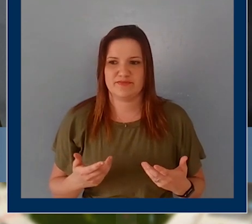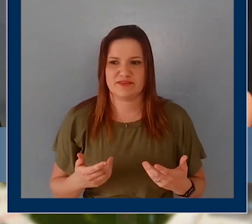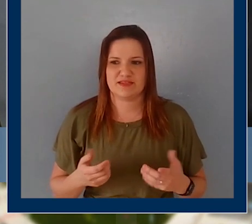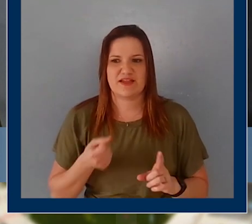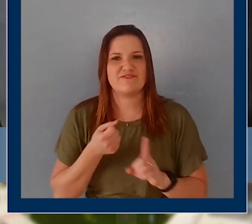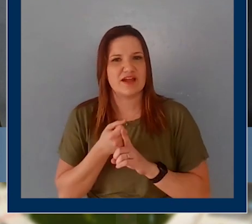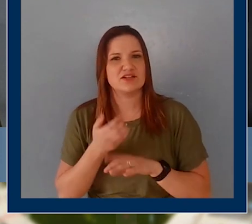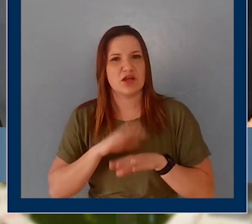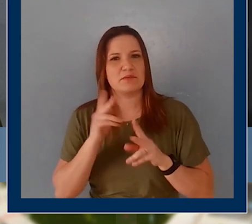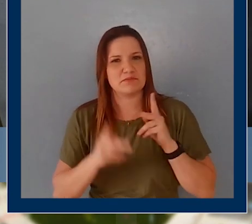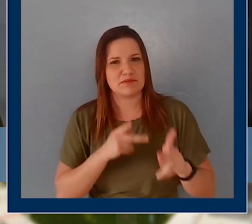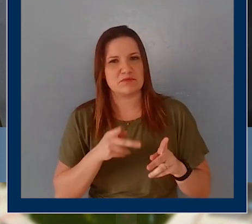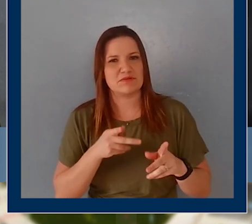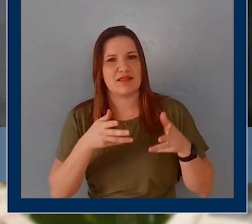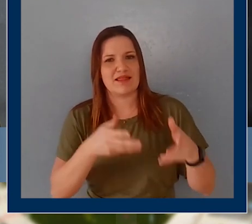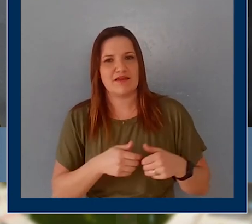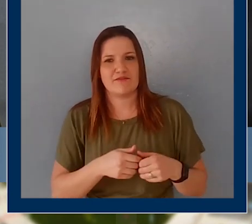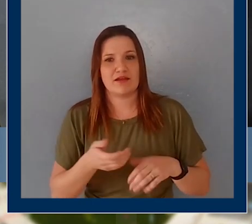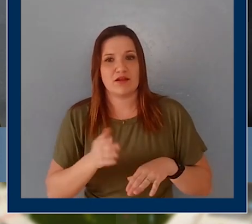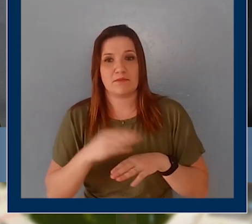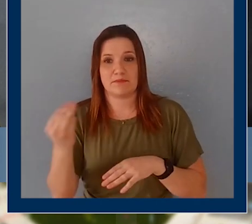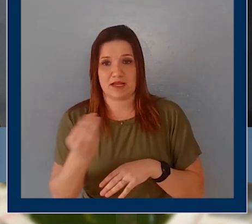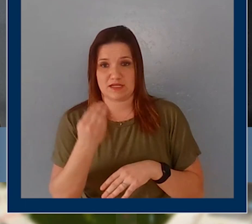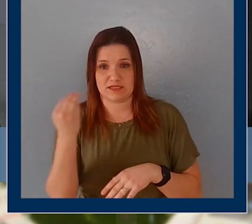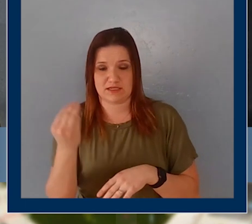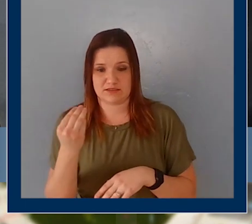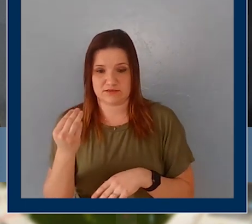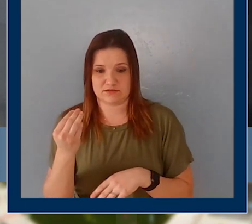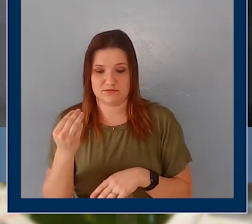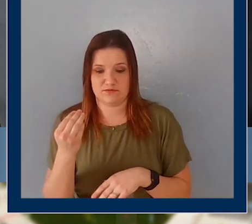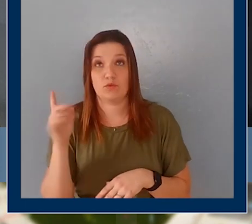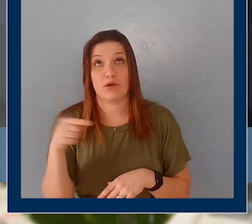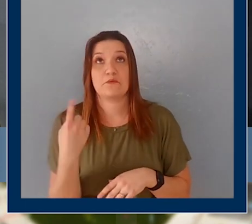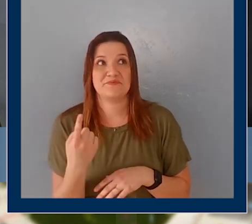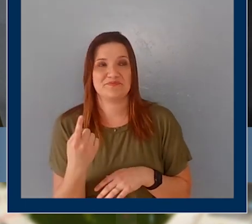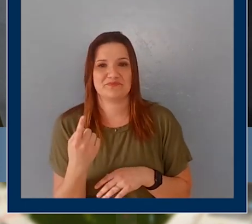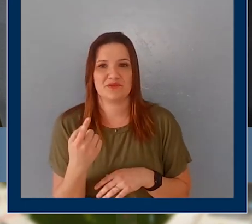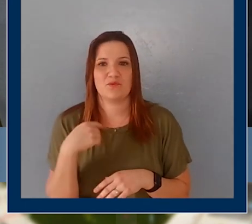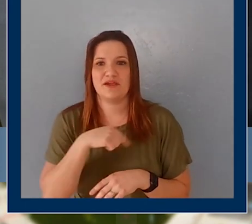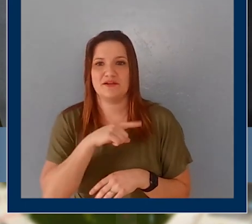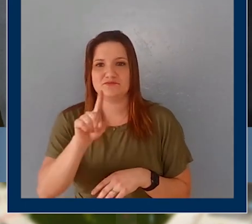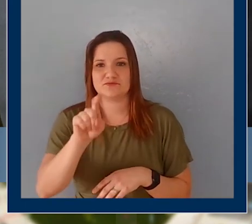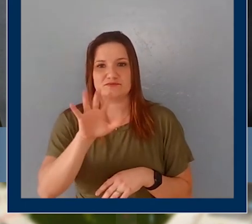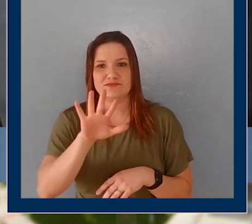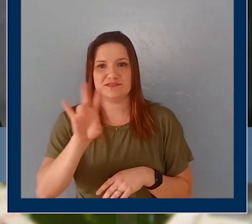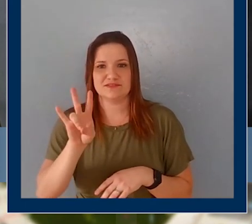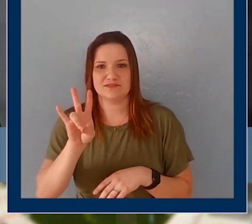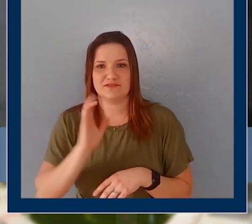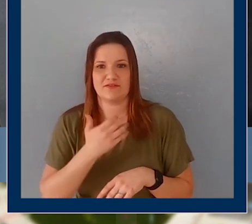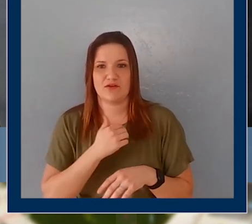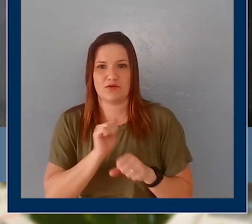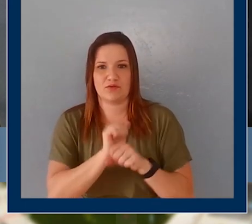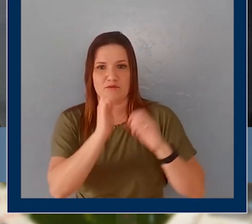lingering weakness, breathing difficulties, memory issues, depends.